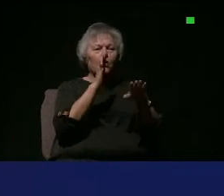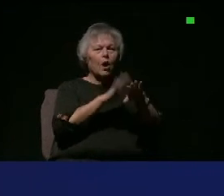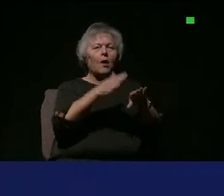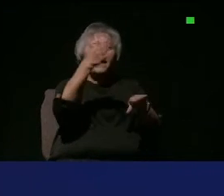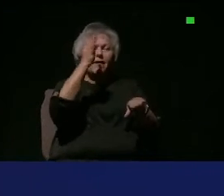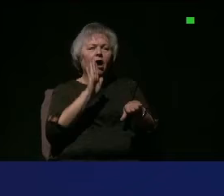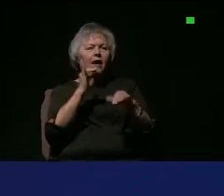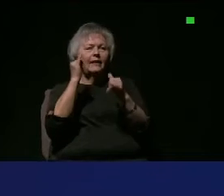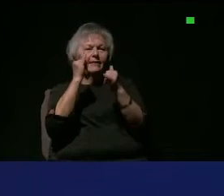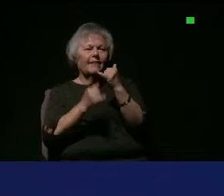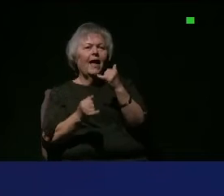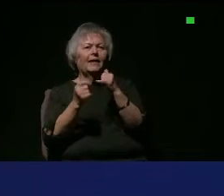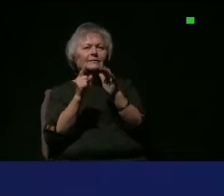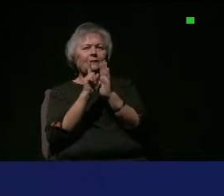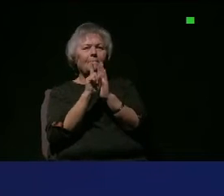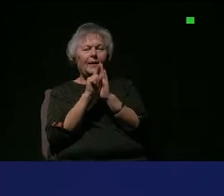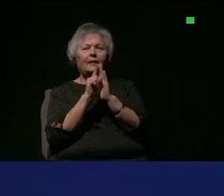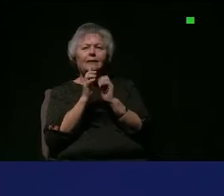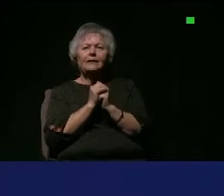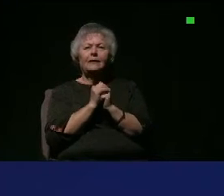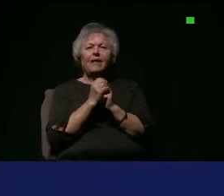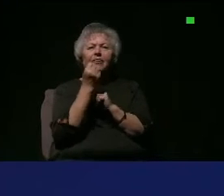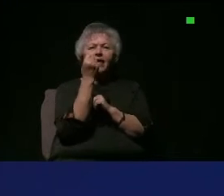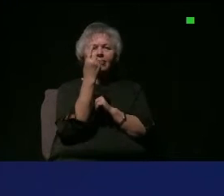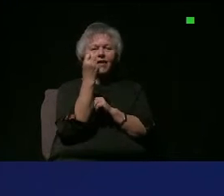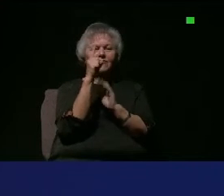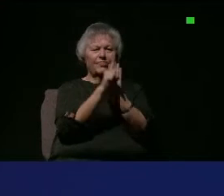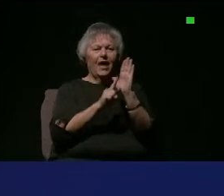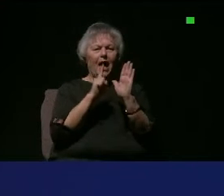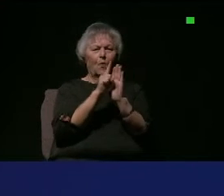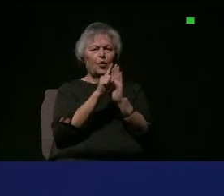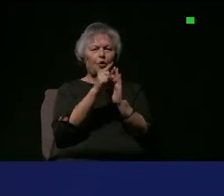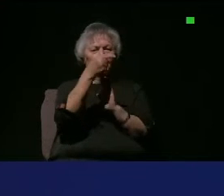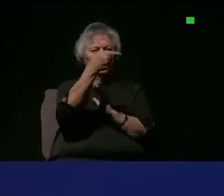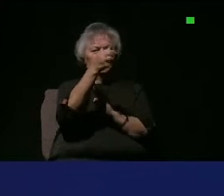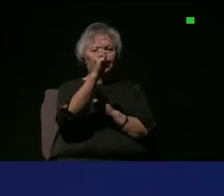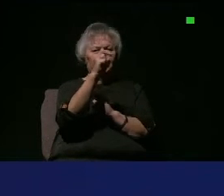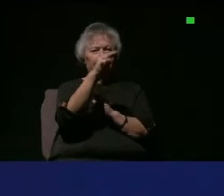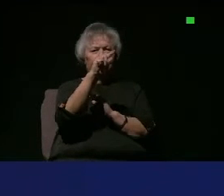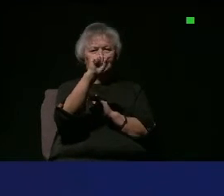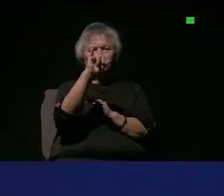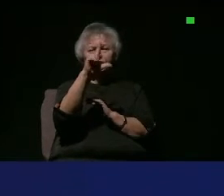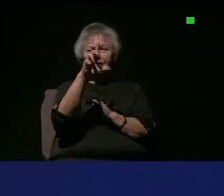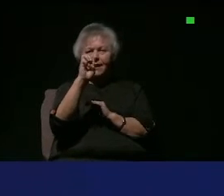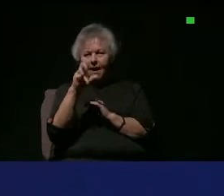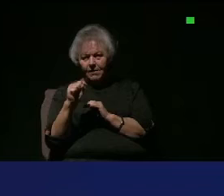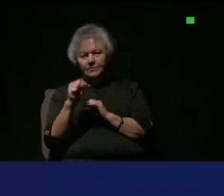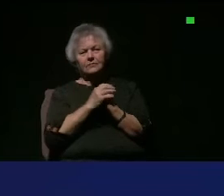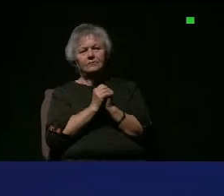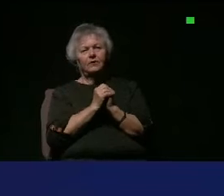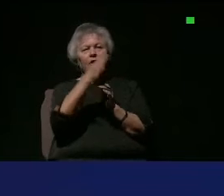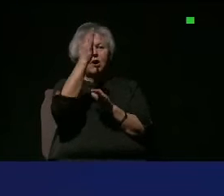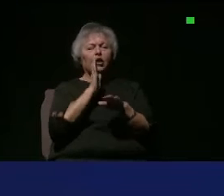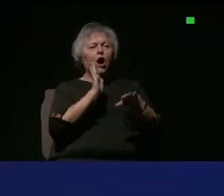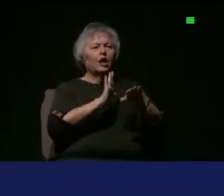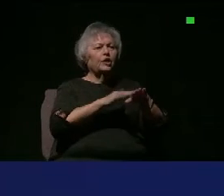in the 11th hour, grafted into the vine. Hour after hour, the call of God went out to his people, the Jewish people,